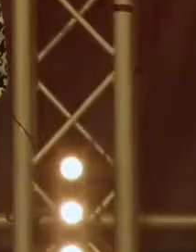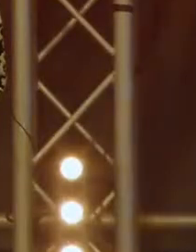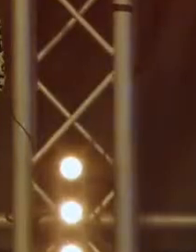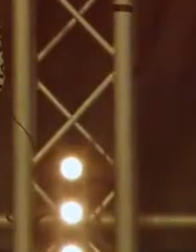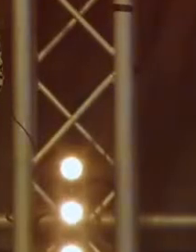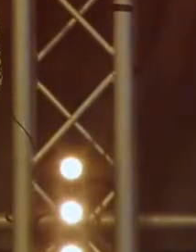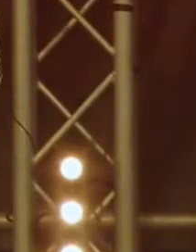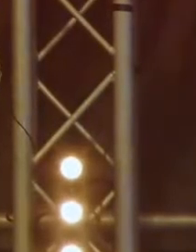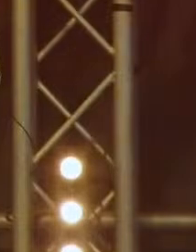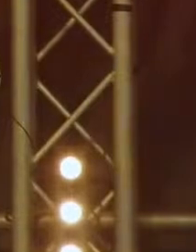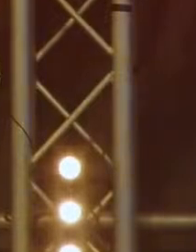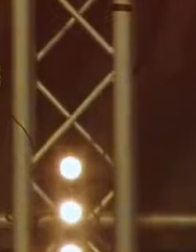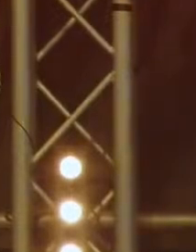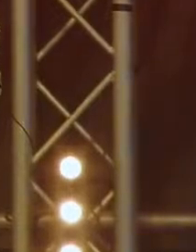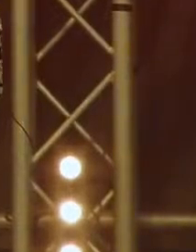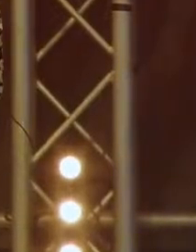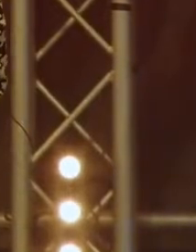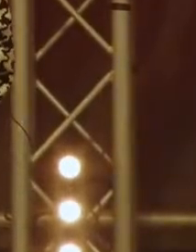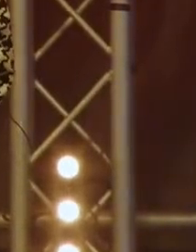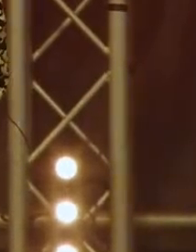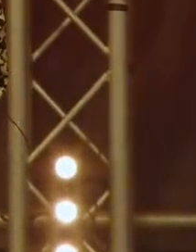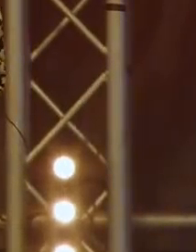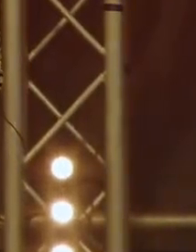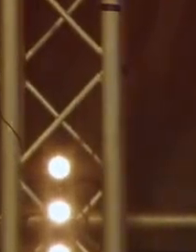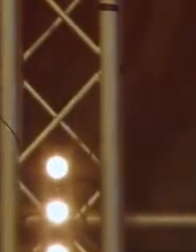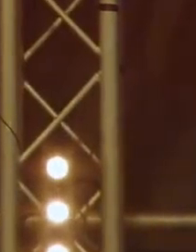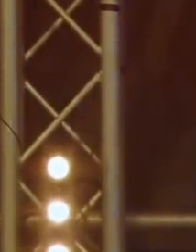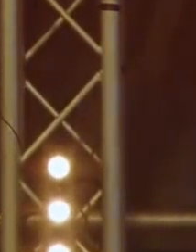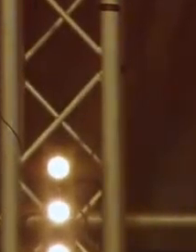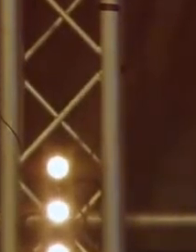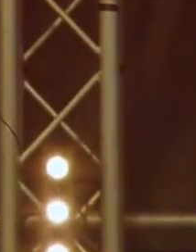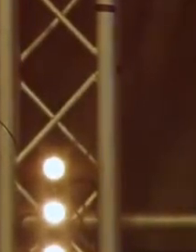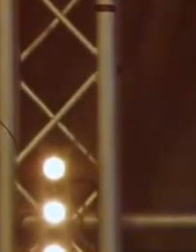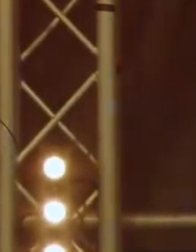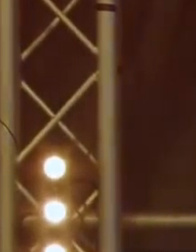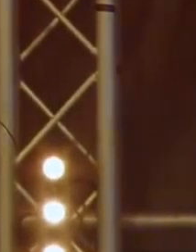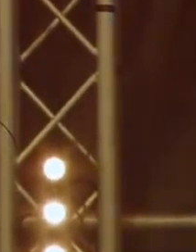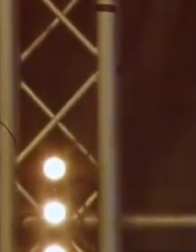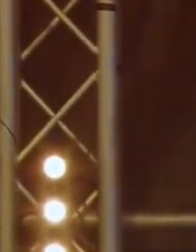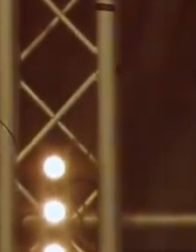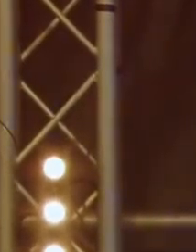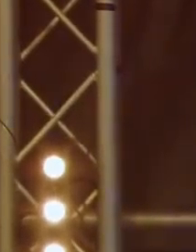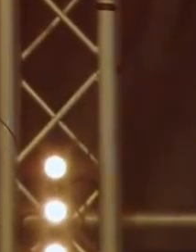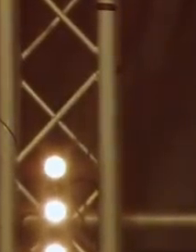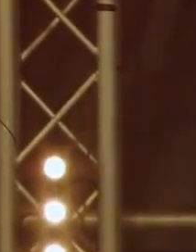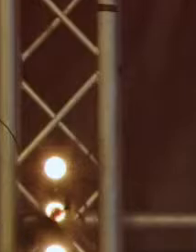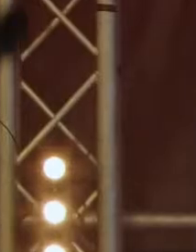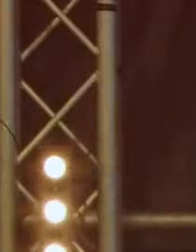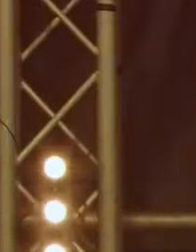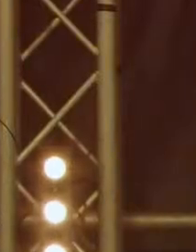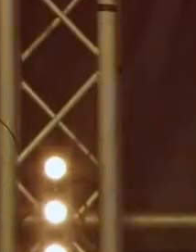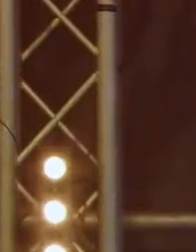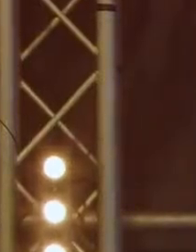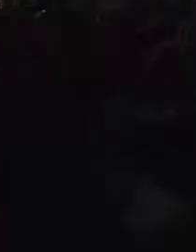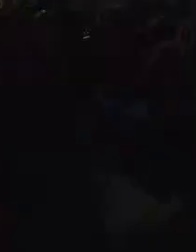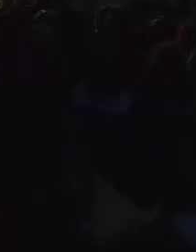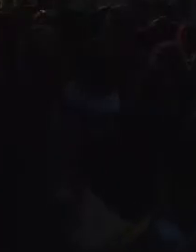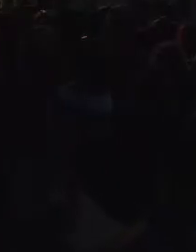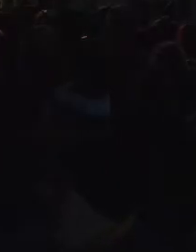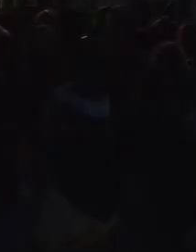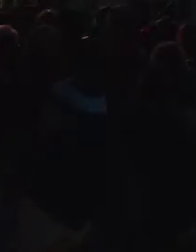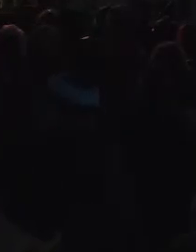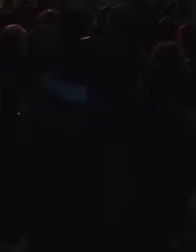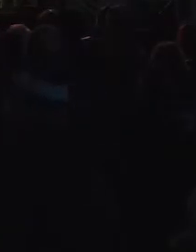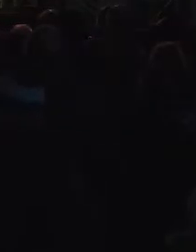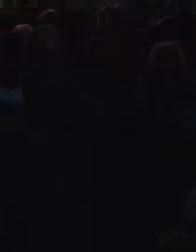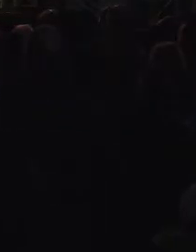Stuart. Yeah, a wee bit too much time. Is that a bad thing? Yes, I said too much time. Gee, thanks. Okay, well, we'll better get